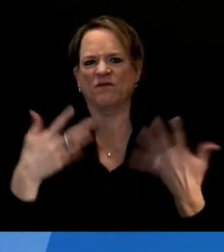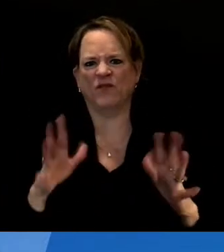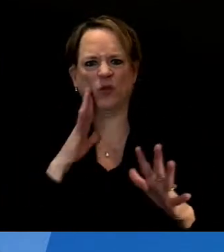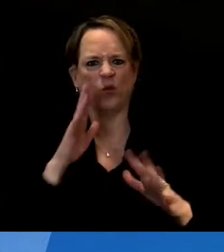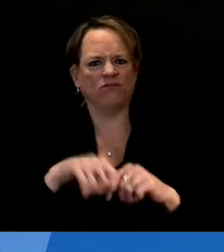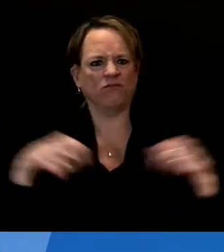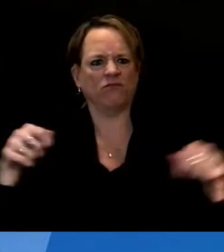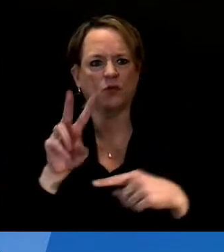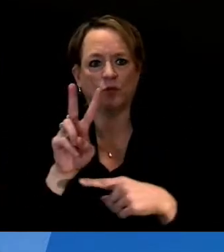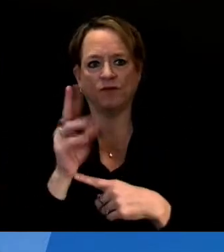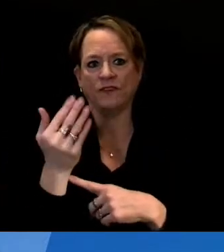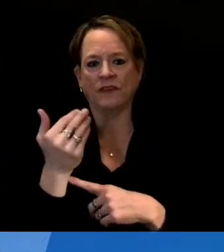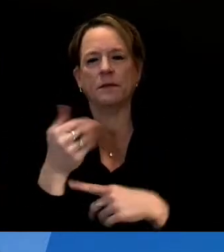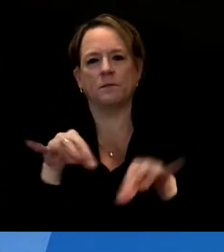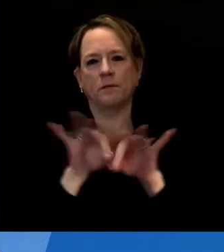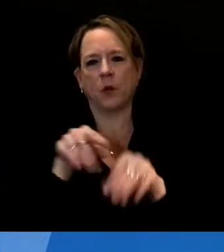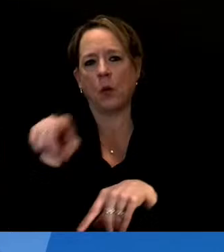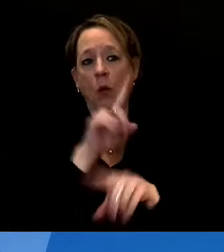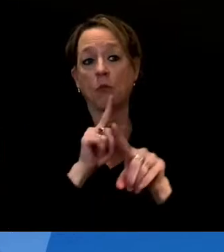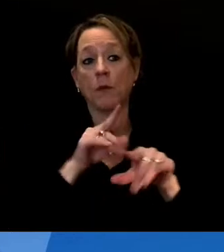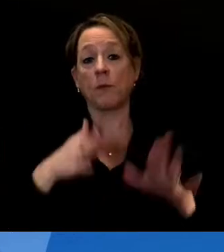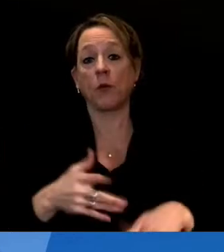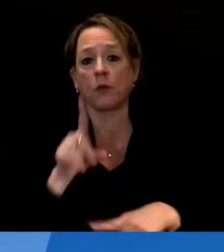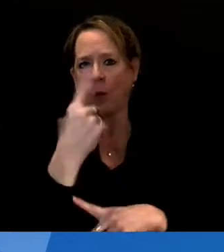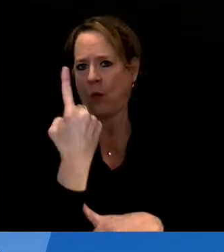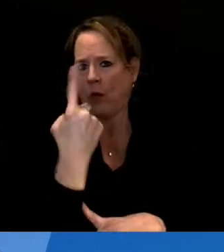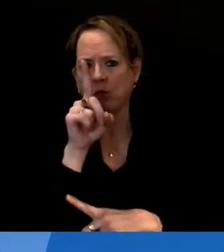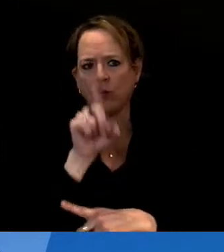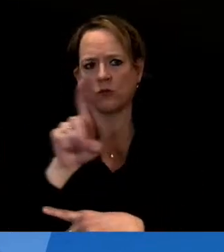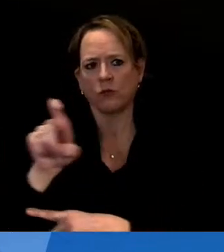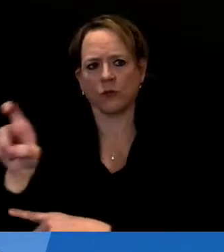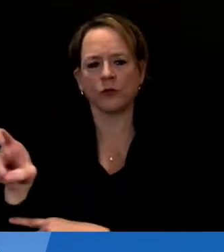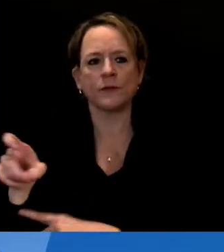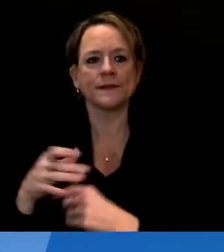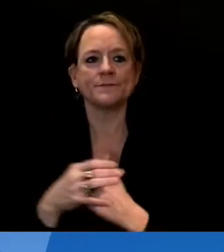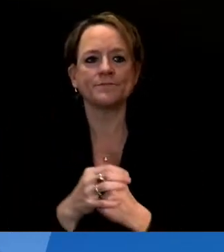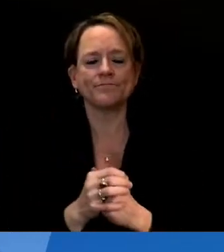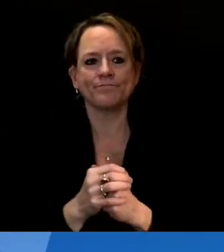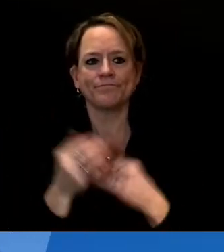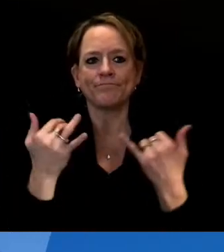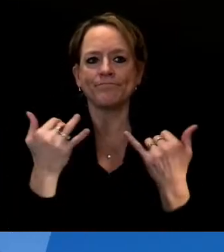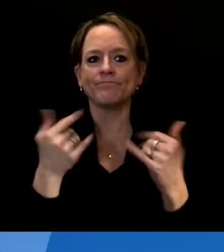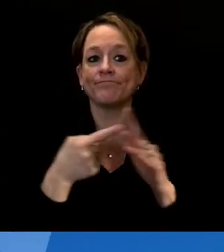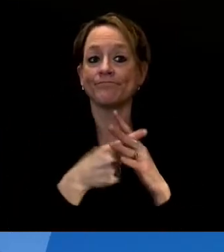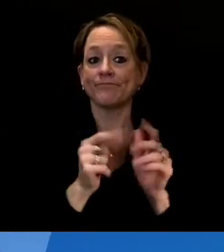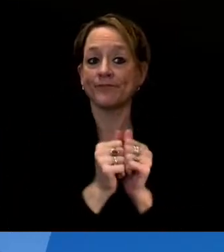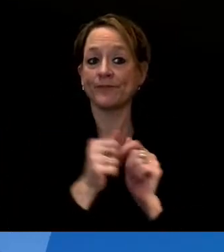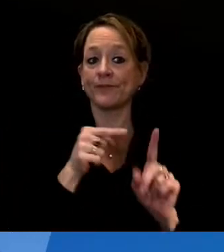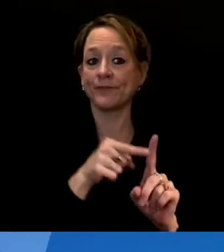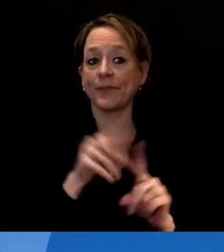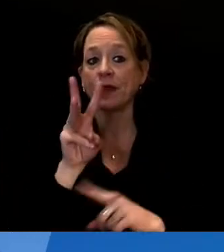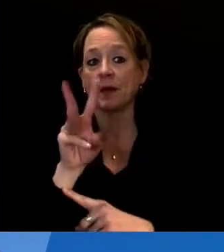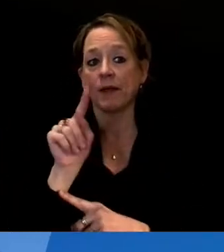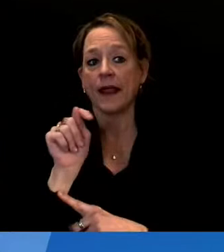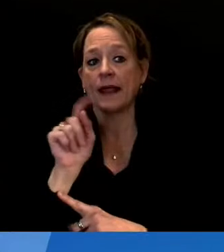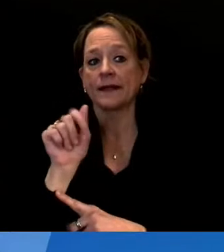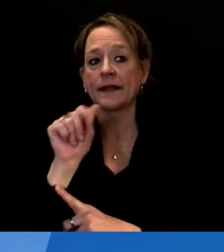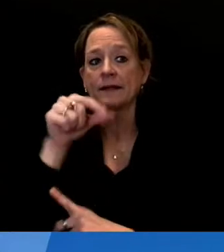try to get everybody in. And we'll begin this afternoon with Rob Sussman from WTIQ Radio in Green Bay.